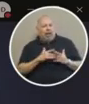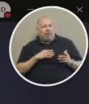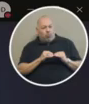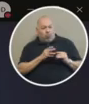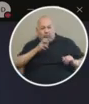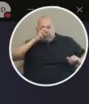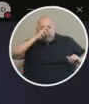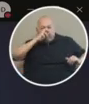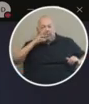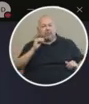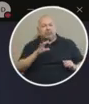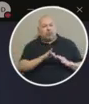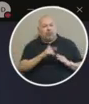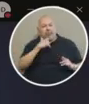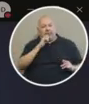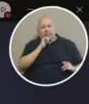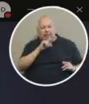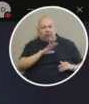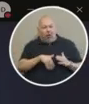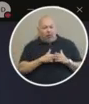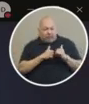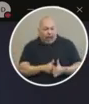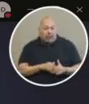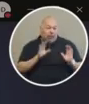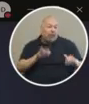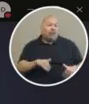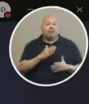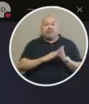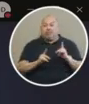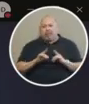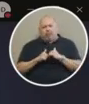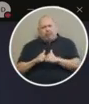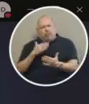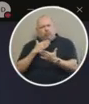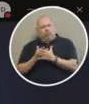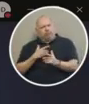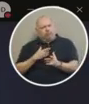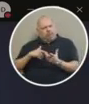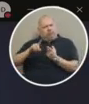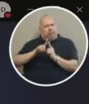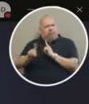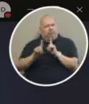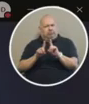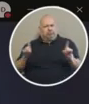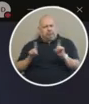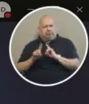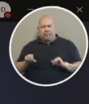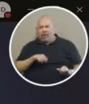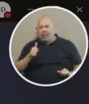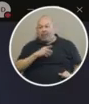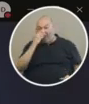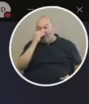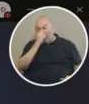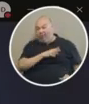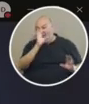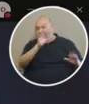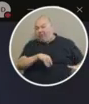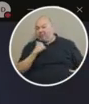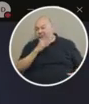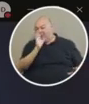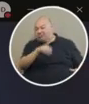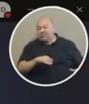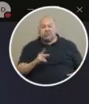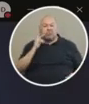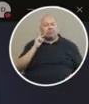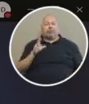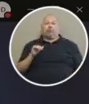stricter guidance. And it's because we're not all following it. Some people are doing really well with their social distancing. Others are ignoring it. Like you said, you see a